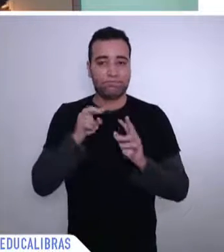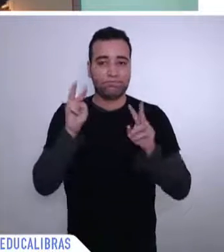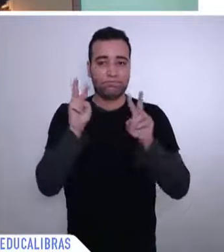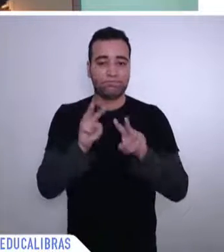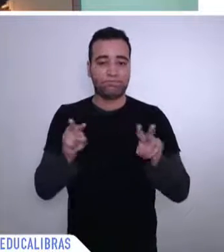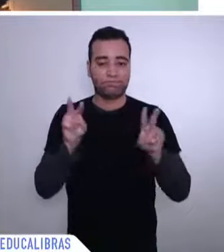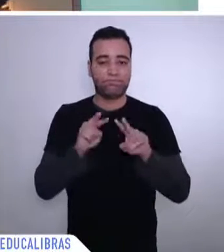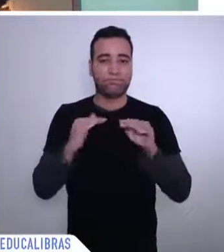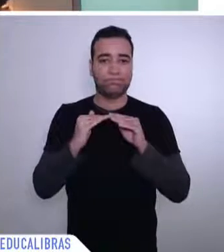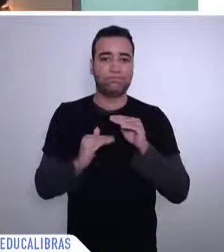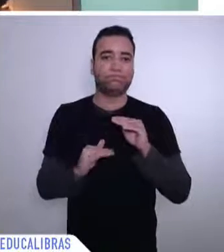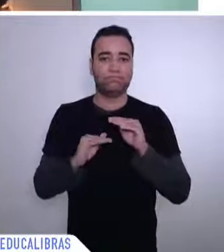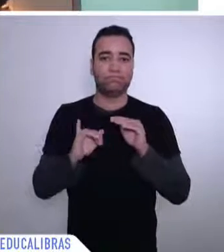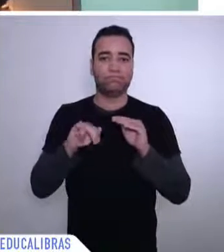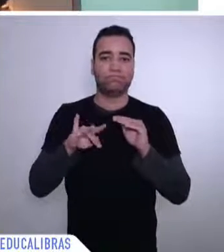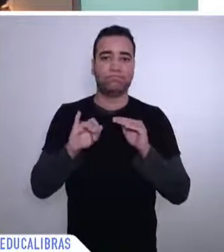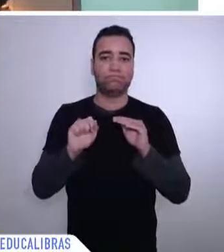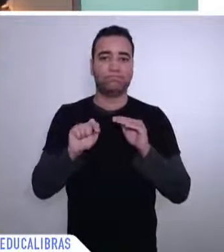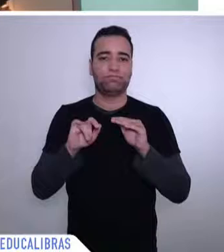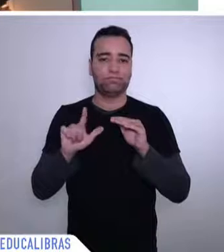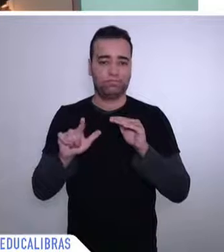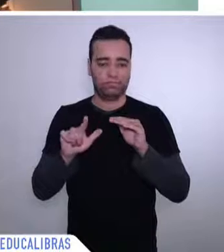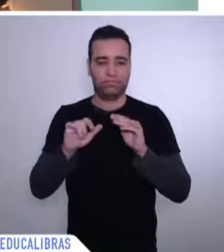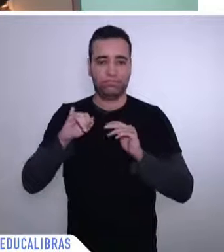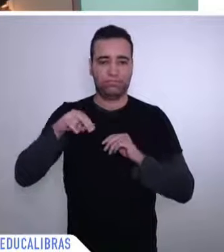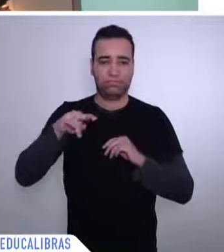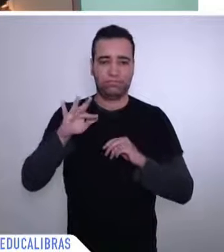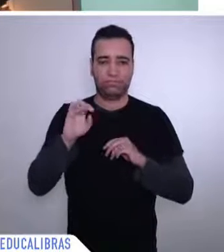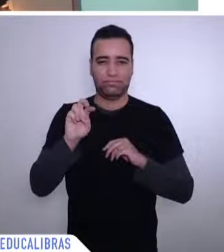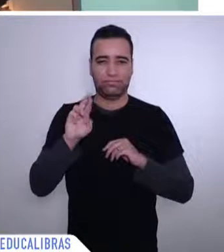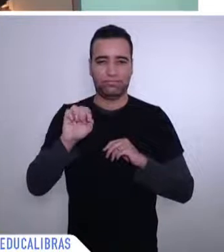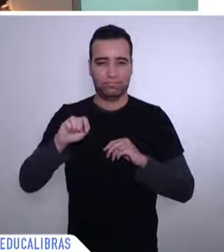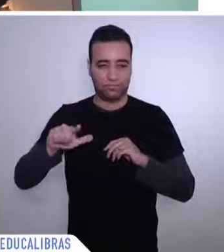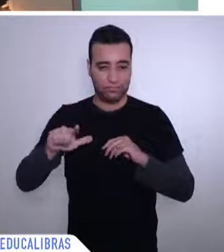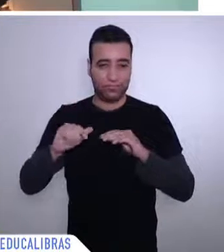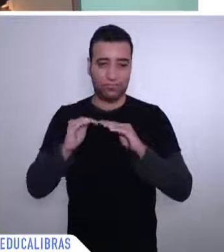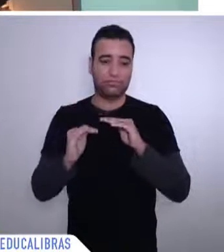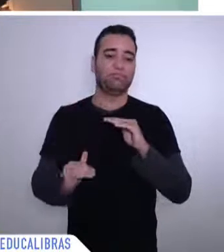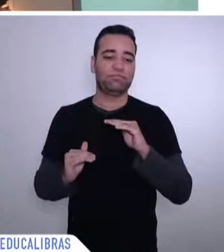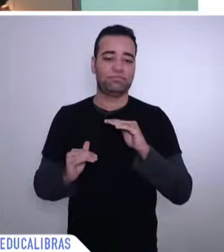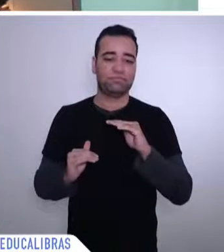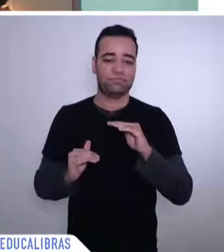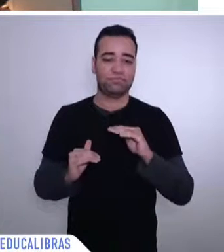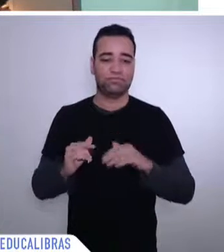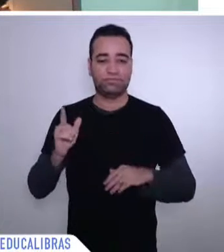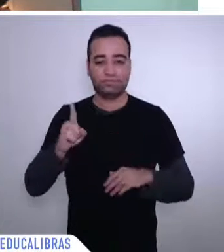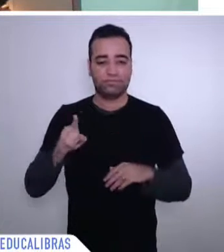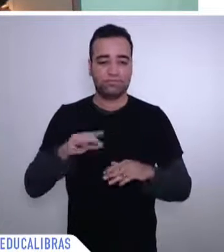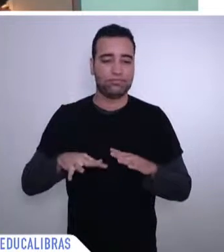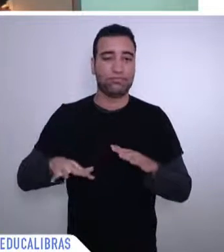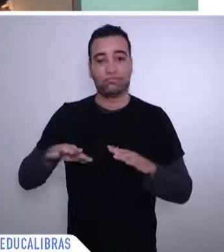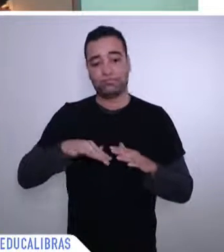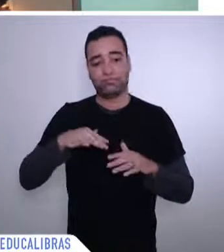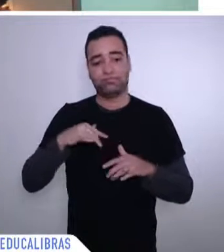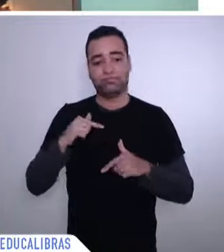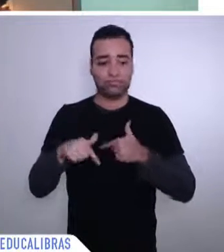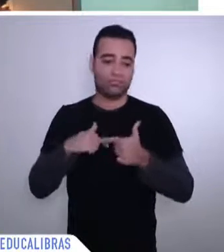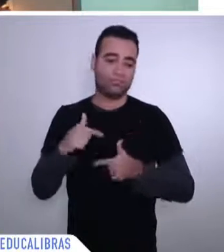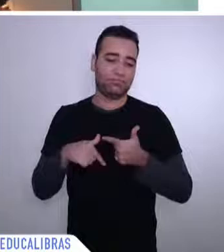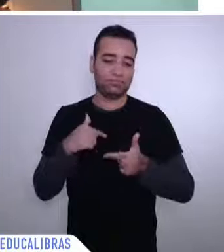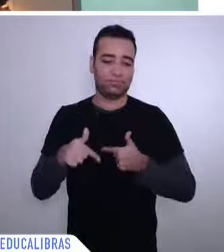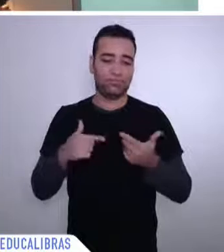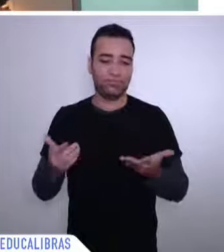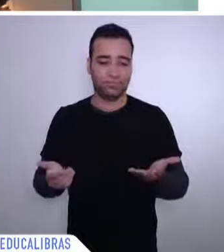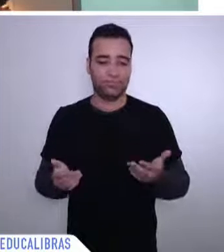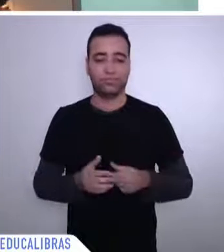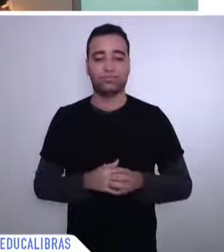change the way we look at informality, and I'd like to propose a more productive way of looking at it. This is not only a